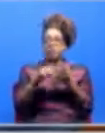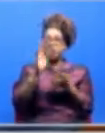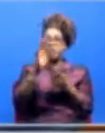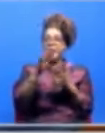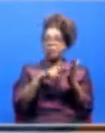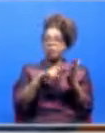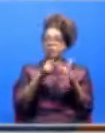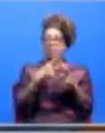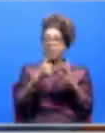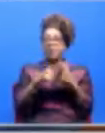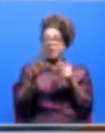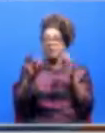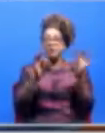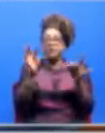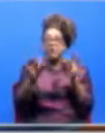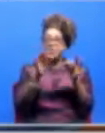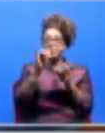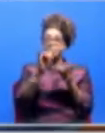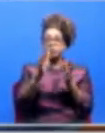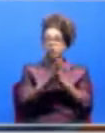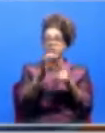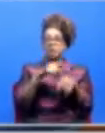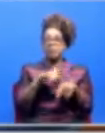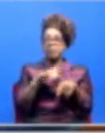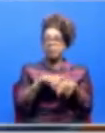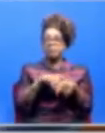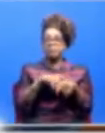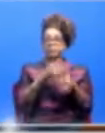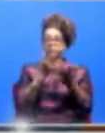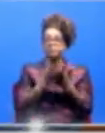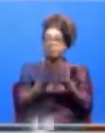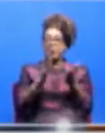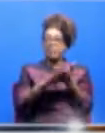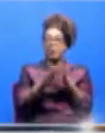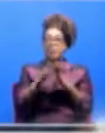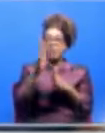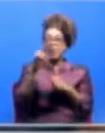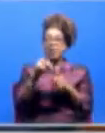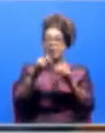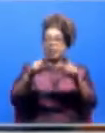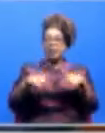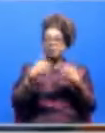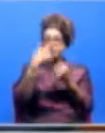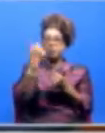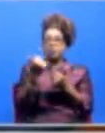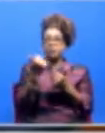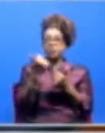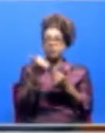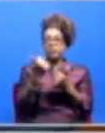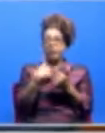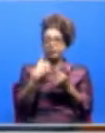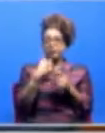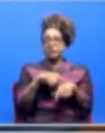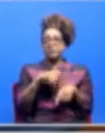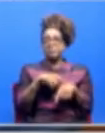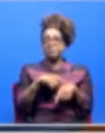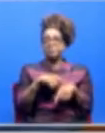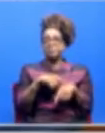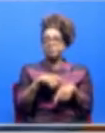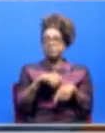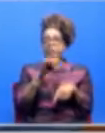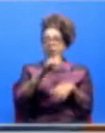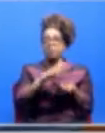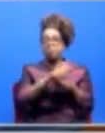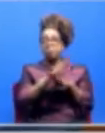and identify through passage of time. So assets become unclaimed purely because of passage of time. Time has passed.